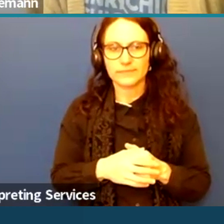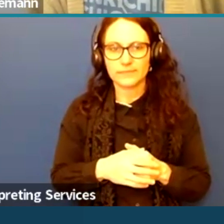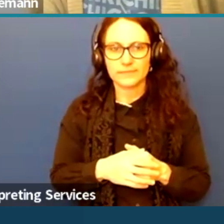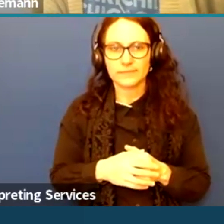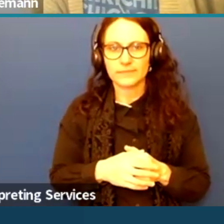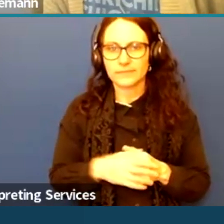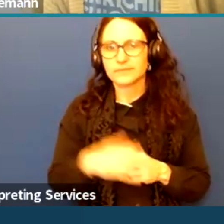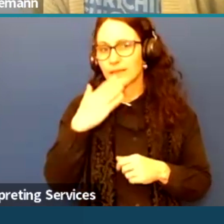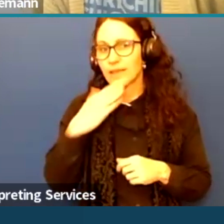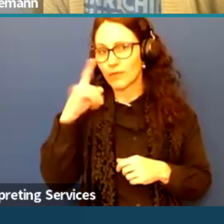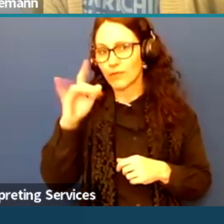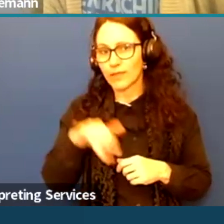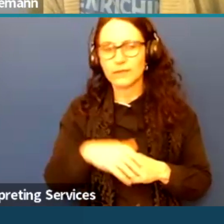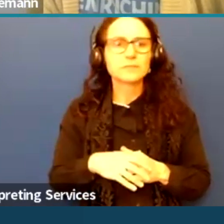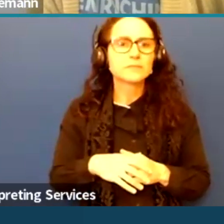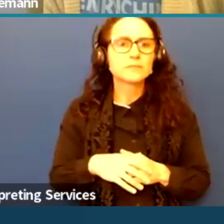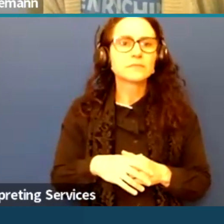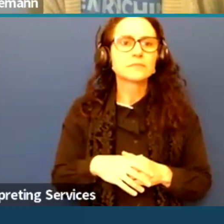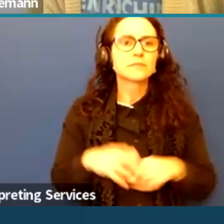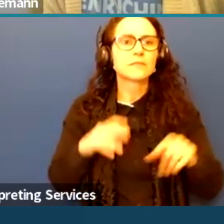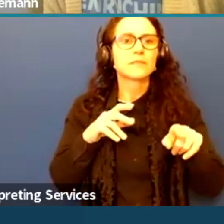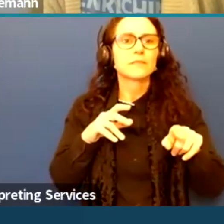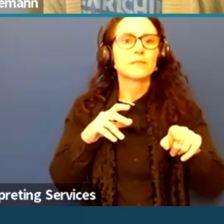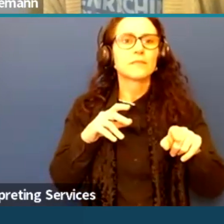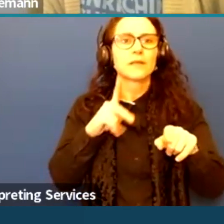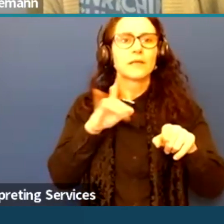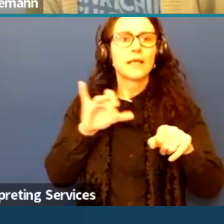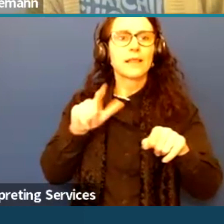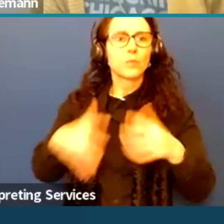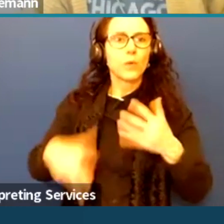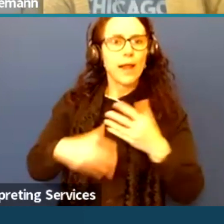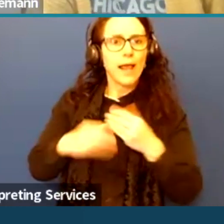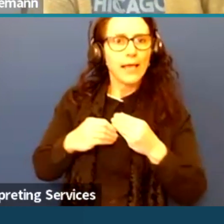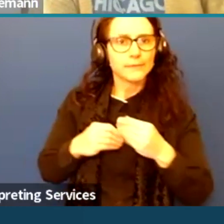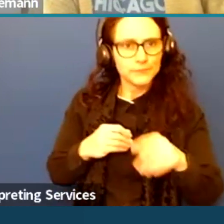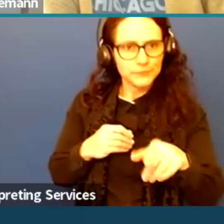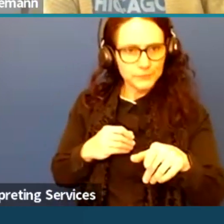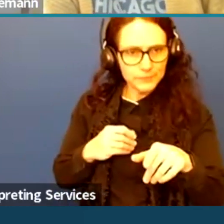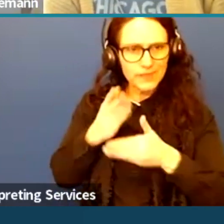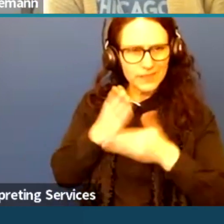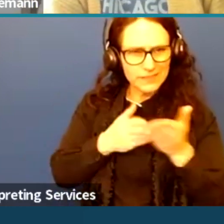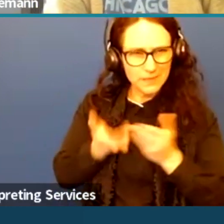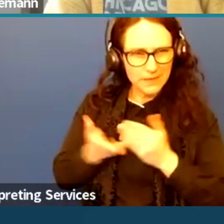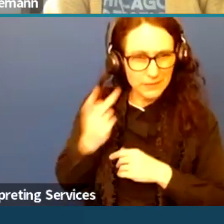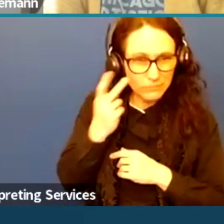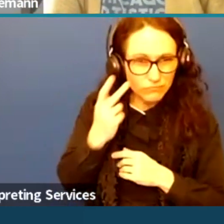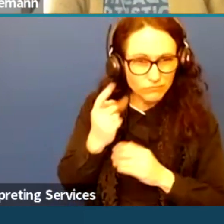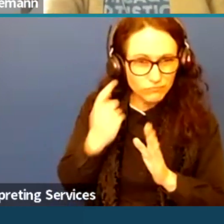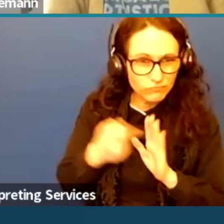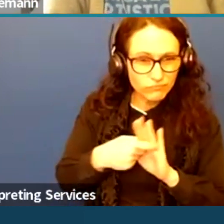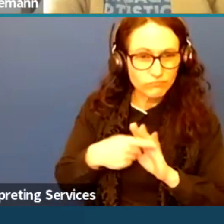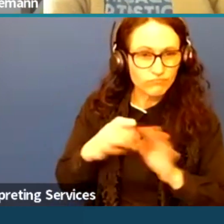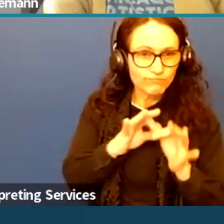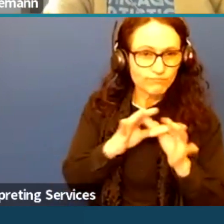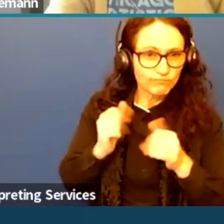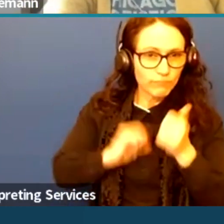Thank you for that. Go ahead, Kelly. Yeah, sorry, I just would add to that too. Some things that I've seen when we're talking about theater shows too, is